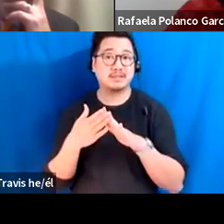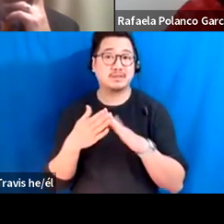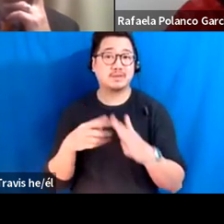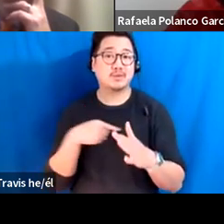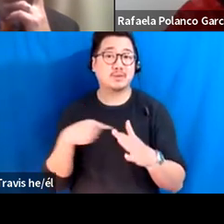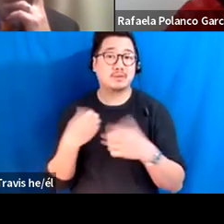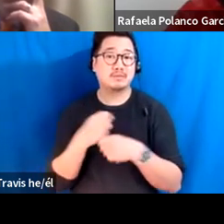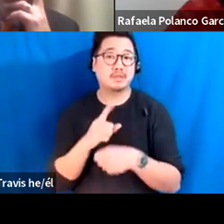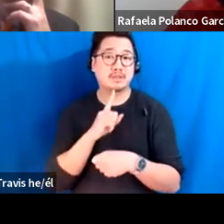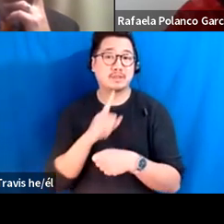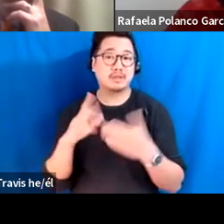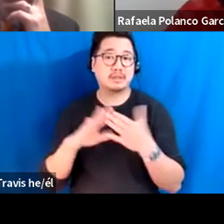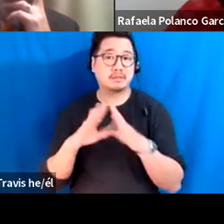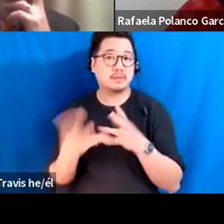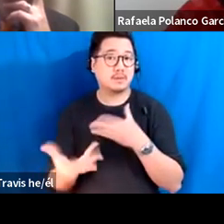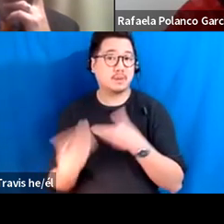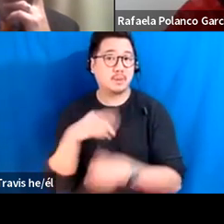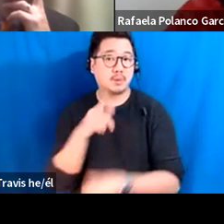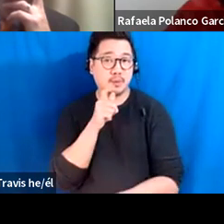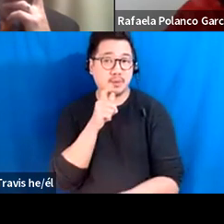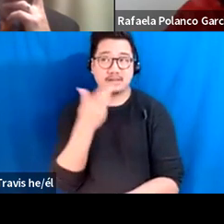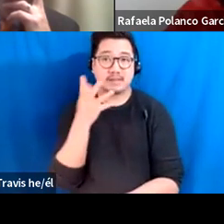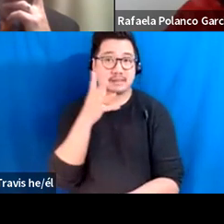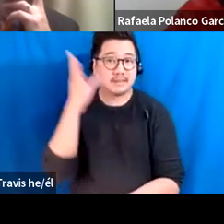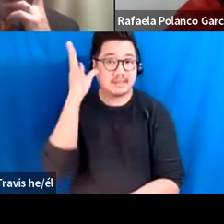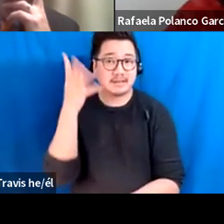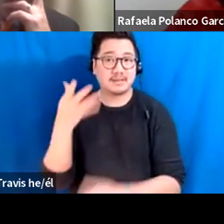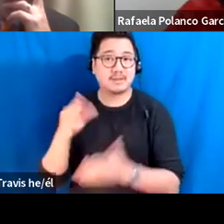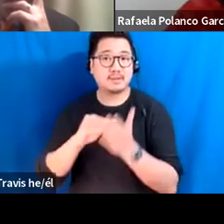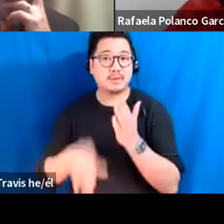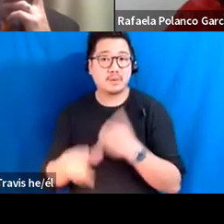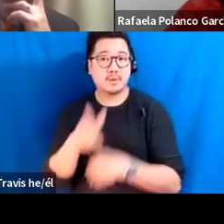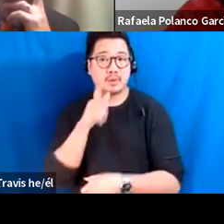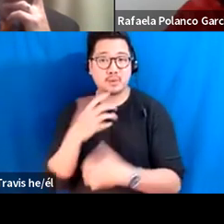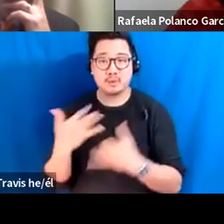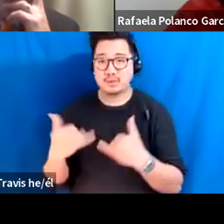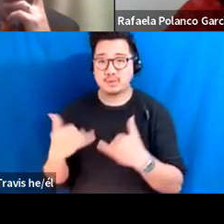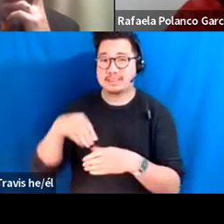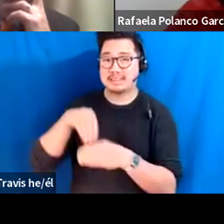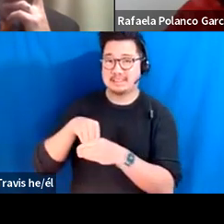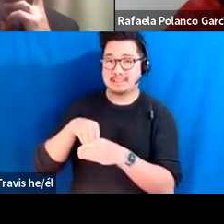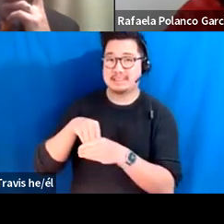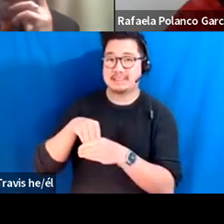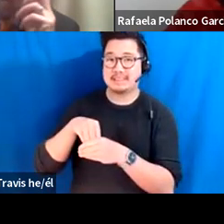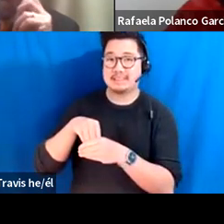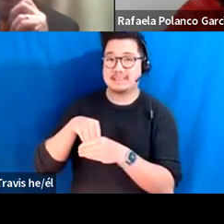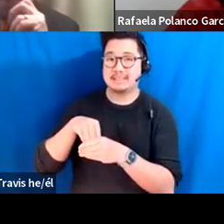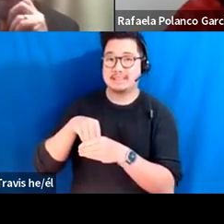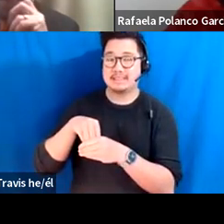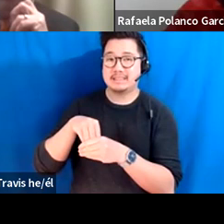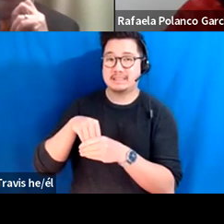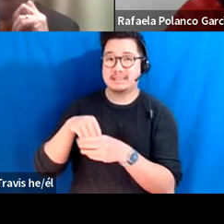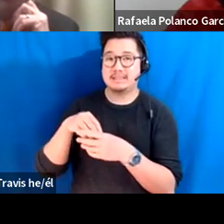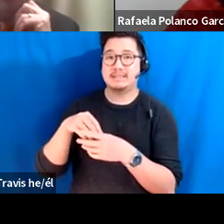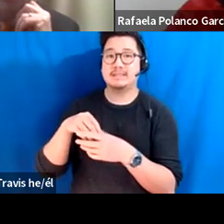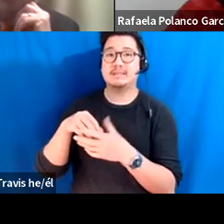community um includes the actual parents and students that are currently involved who will be the persons you know